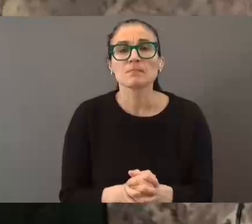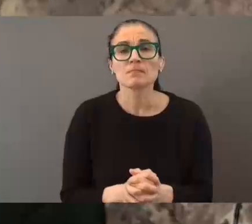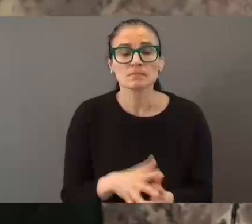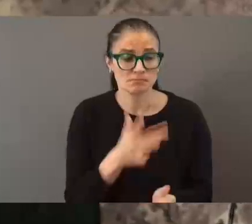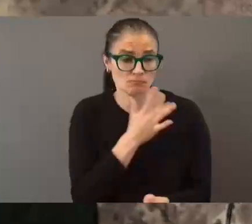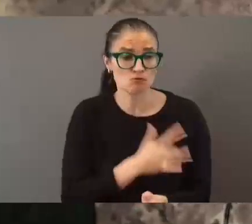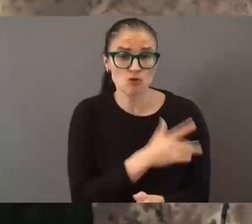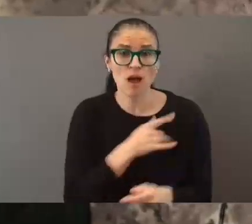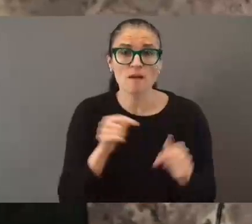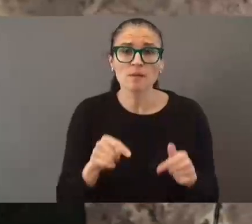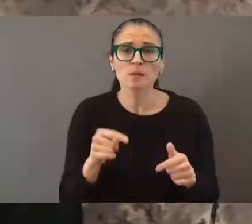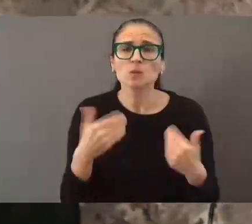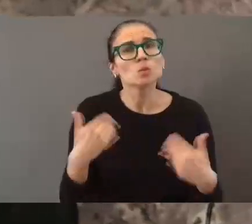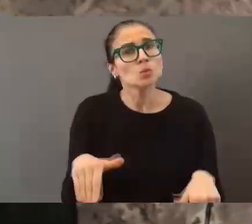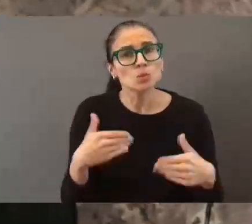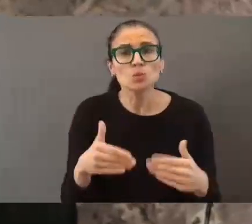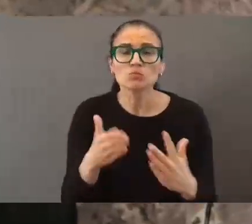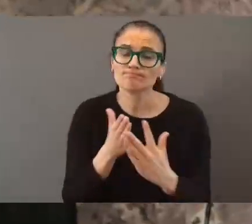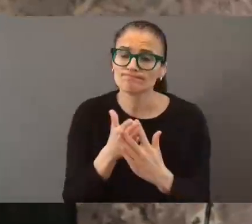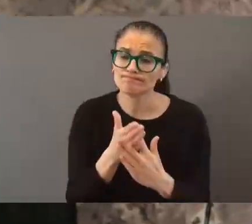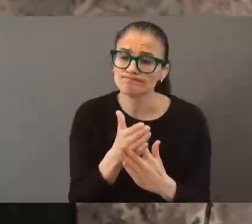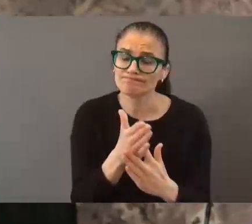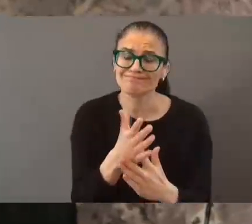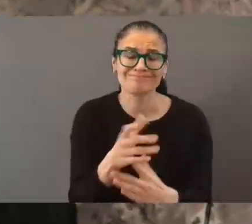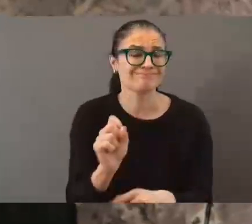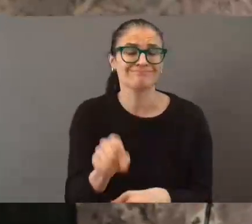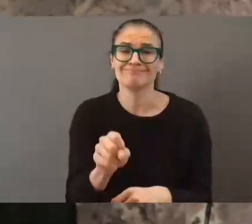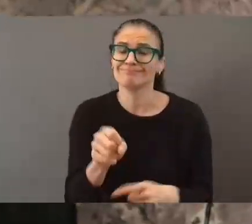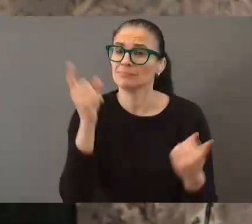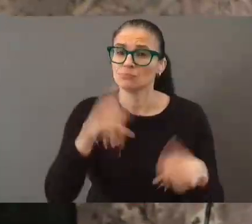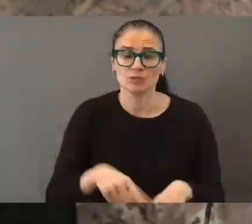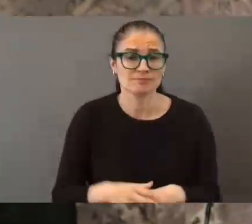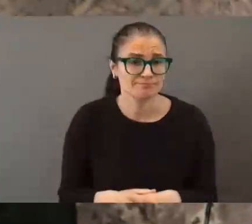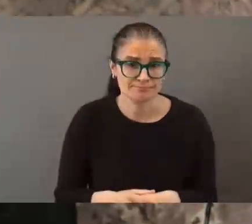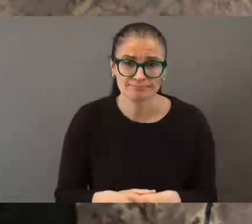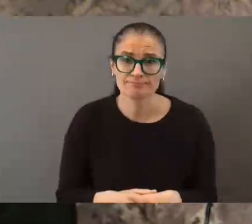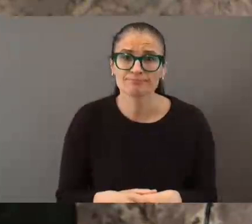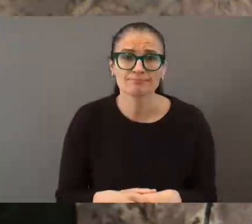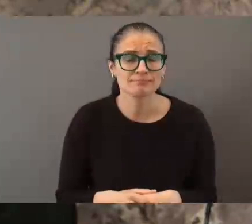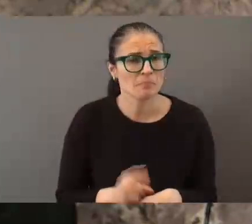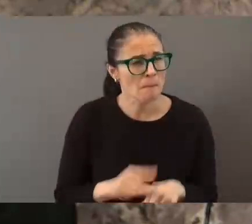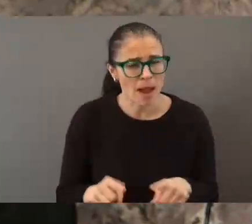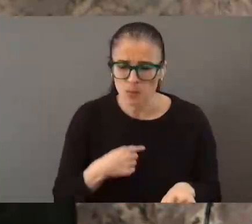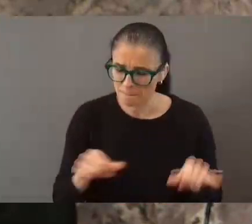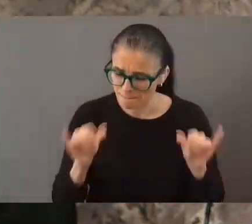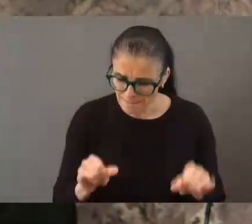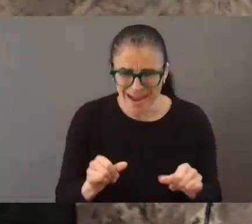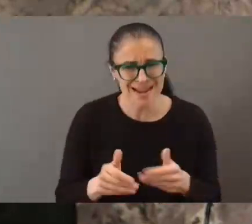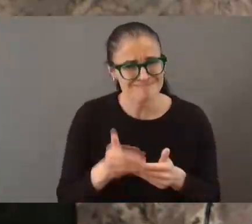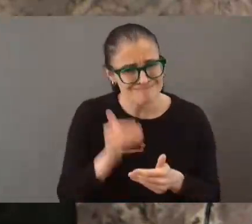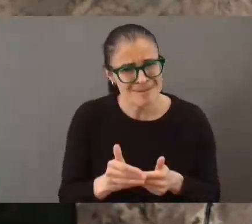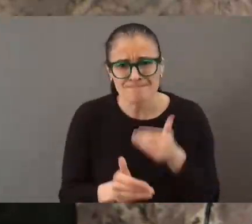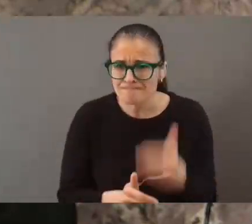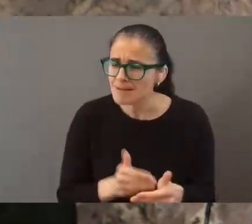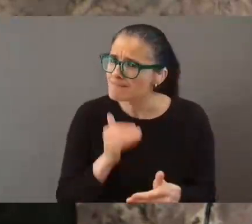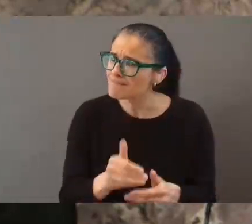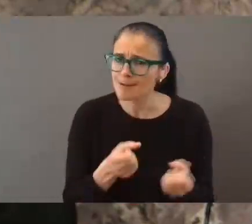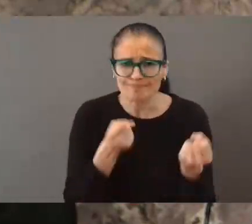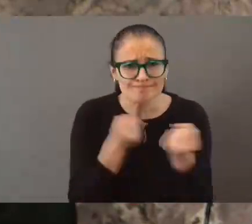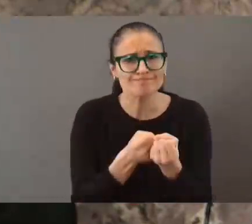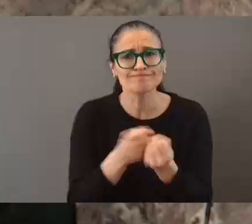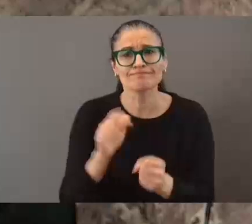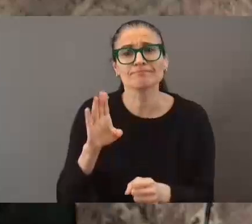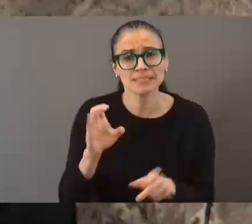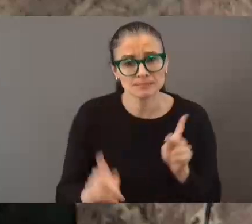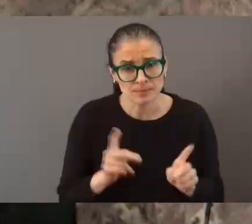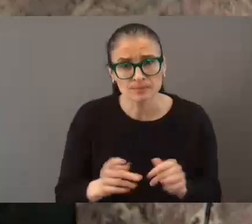we, every step of the way, have stood up for British Columbians. We stood up for British Columbians through the pandemic and took care of them better